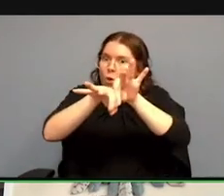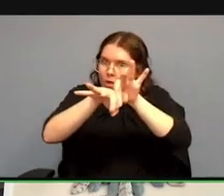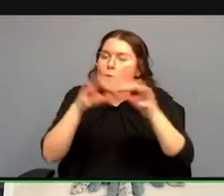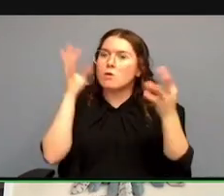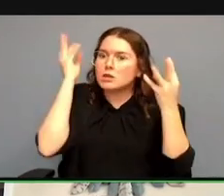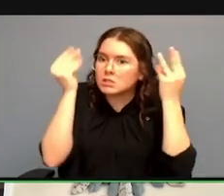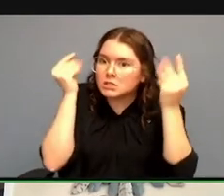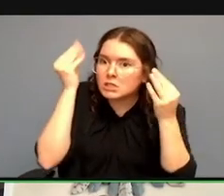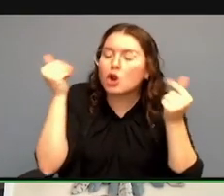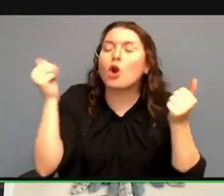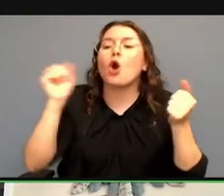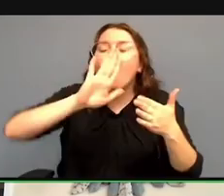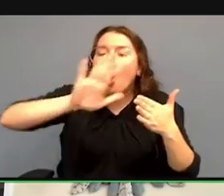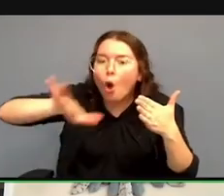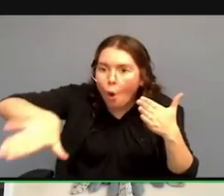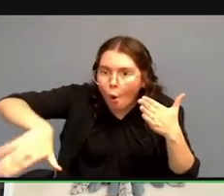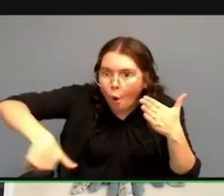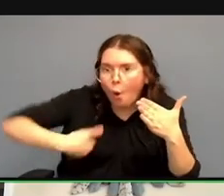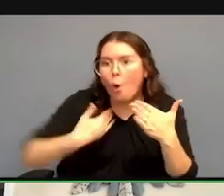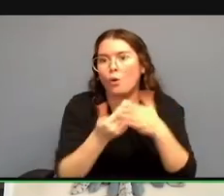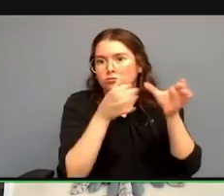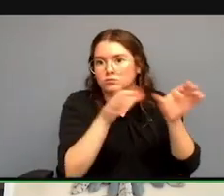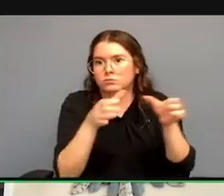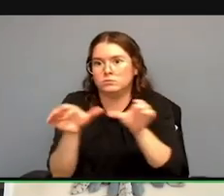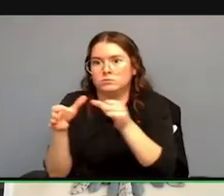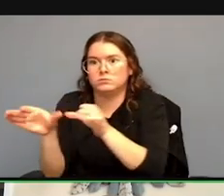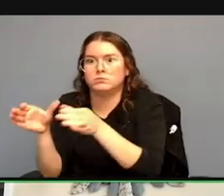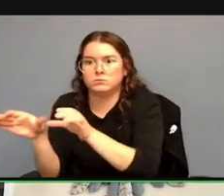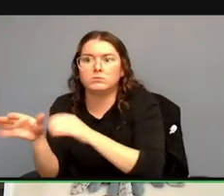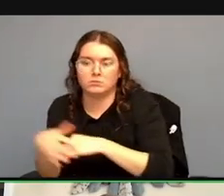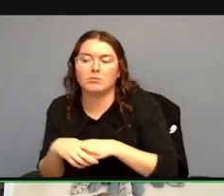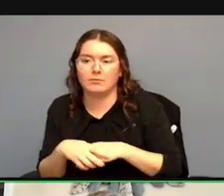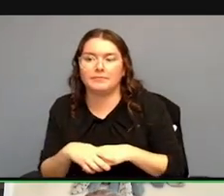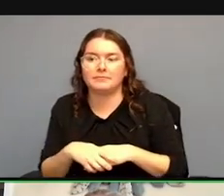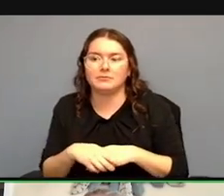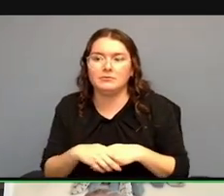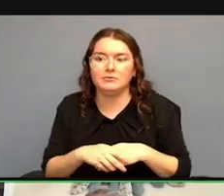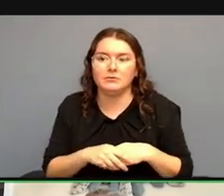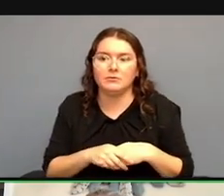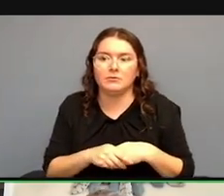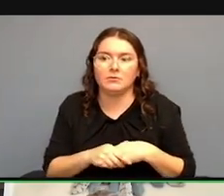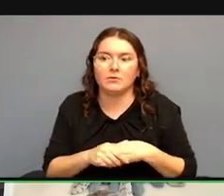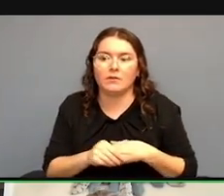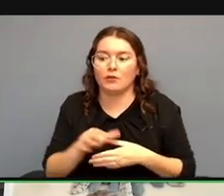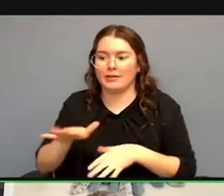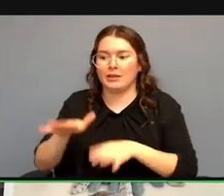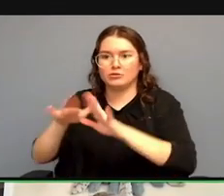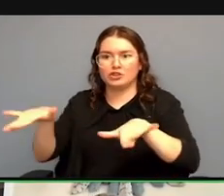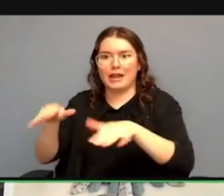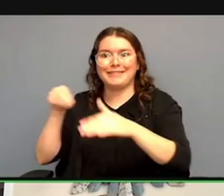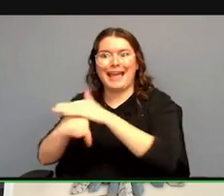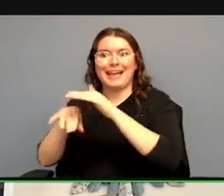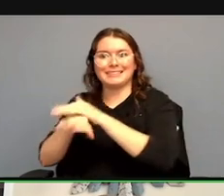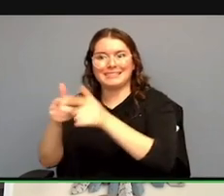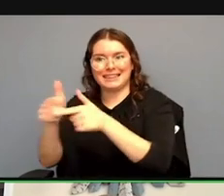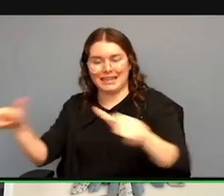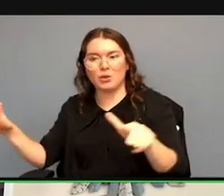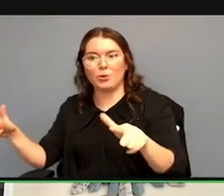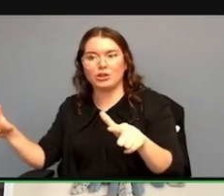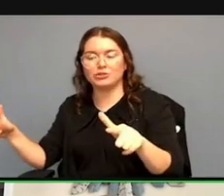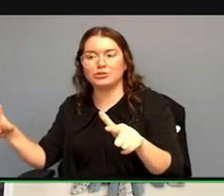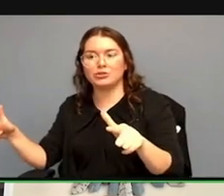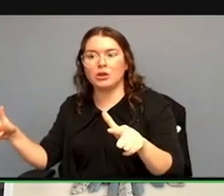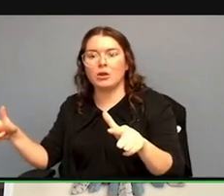considering everything with regard to the child's access to language when